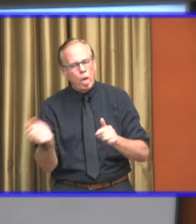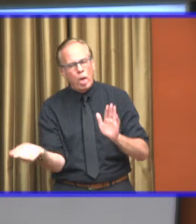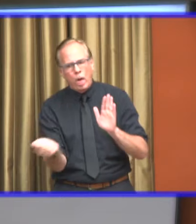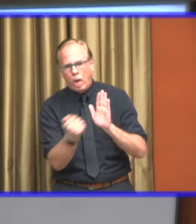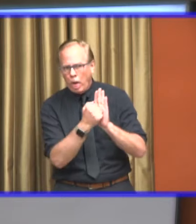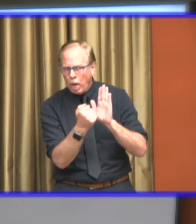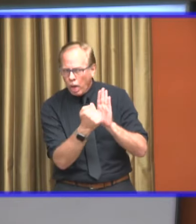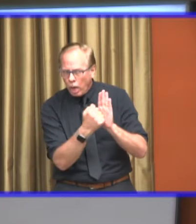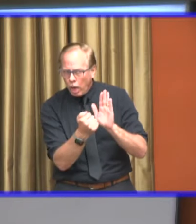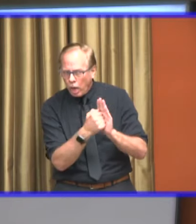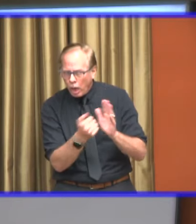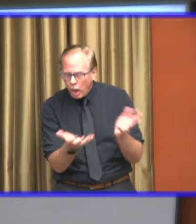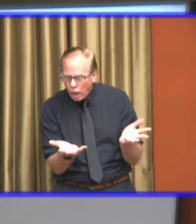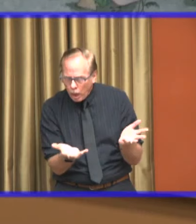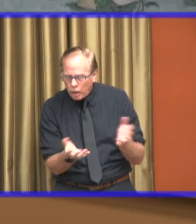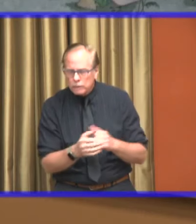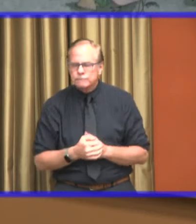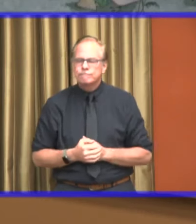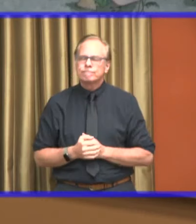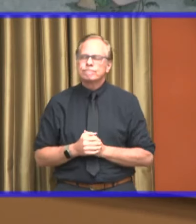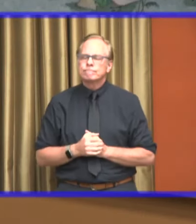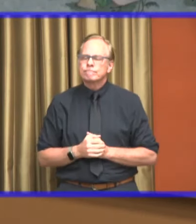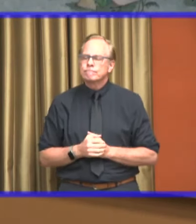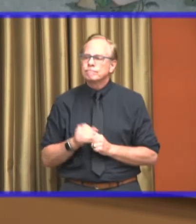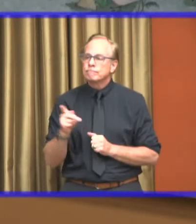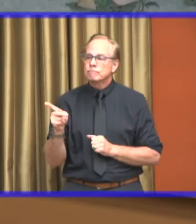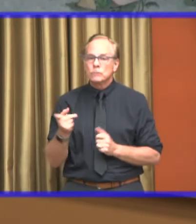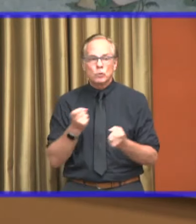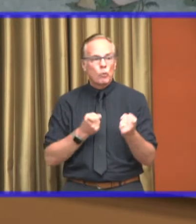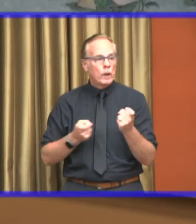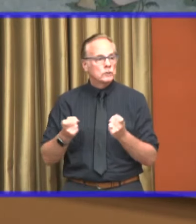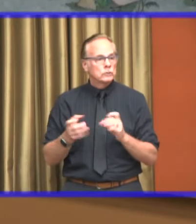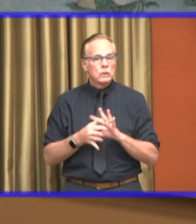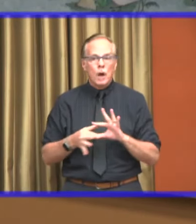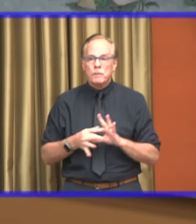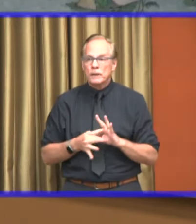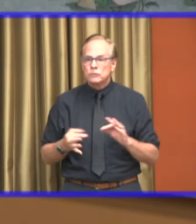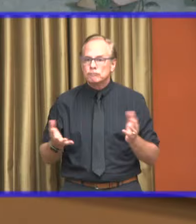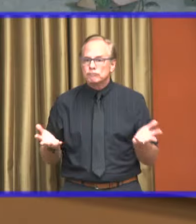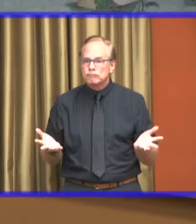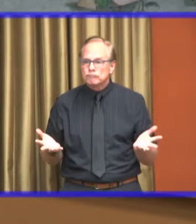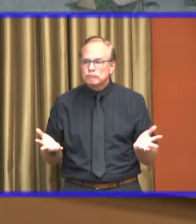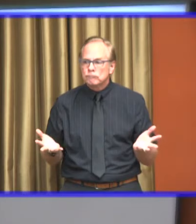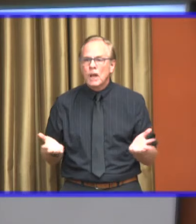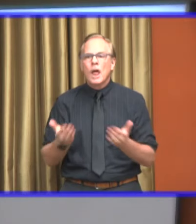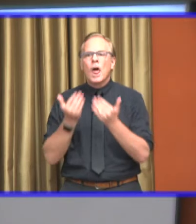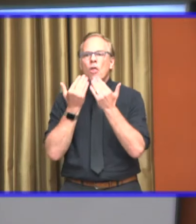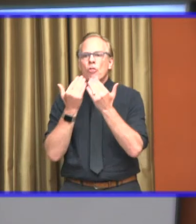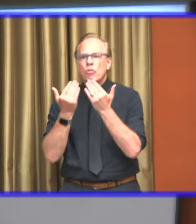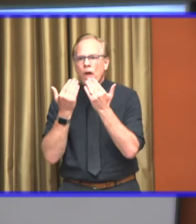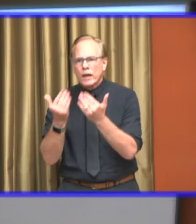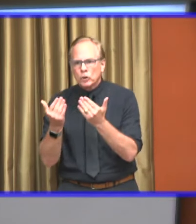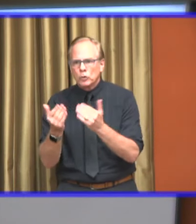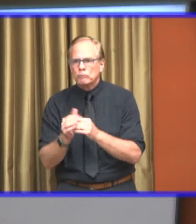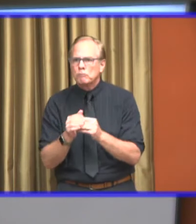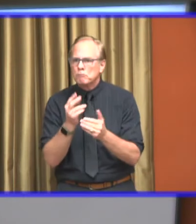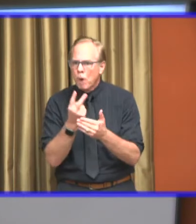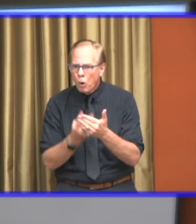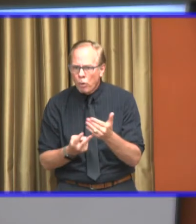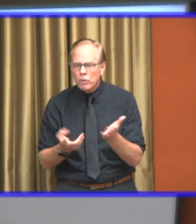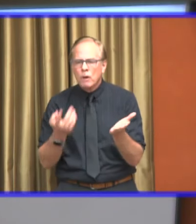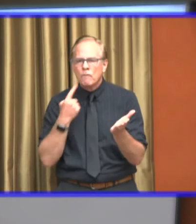So true. Any questions, comments from the council? Well, thank you, Mayor Pro Tem and Bryn. Thank